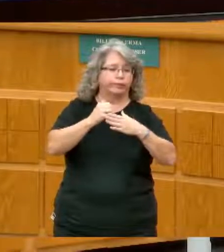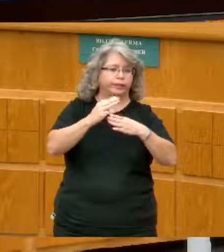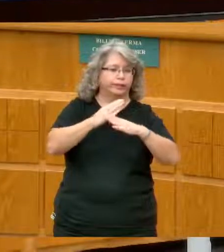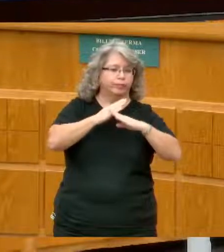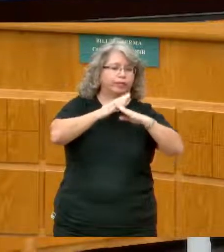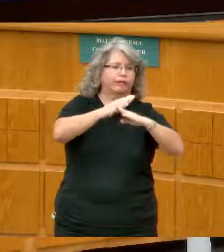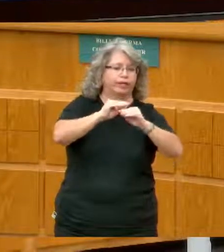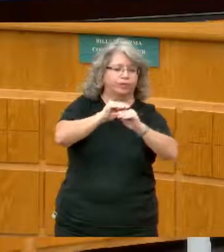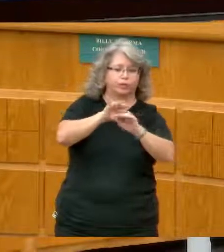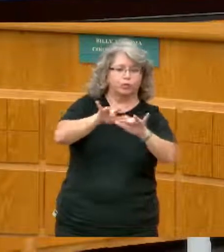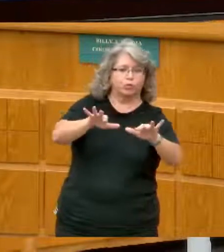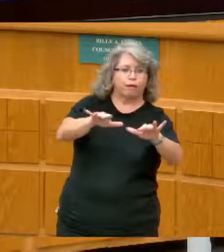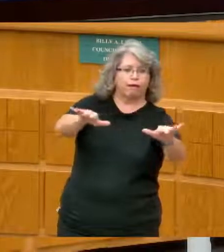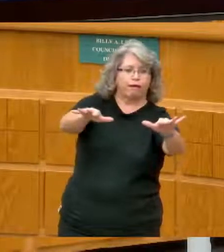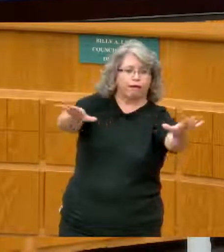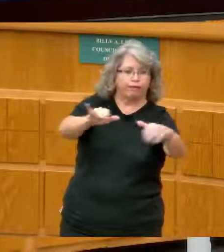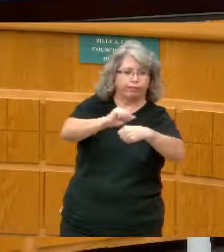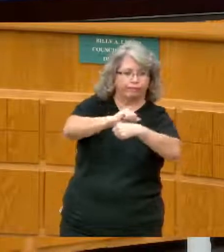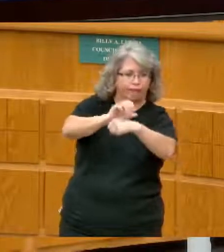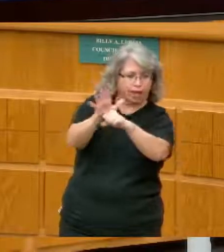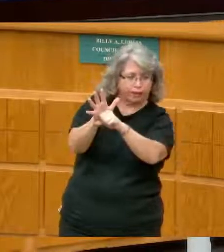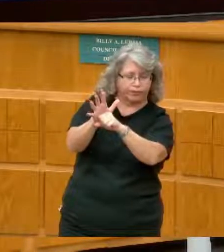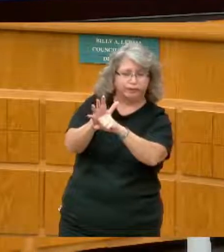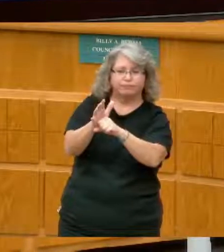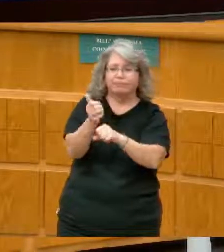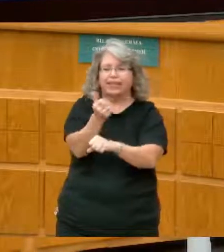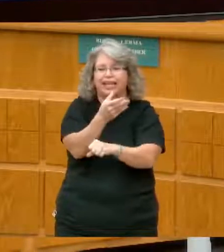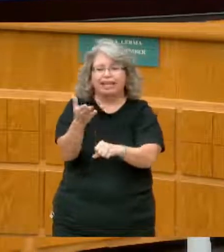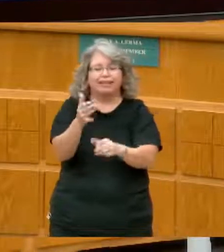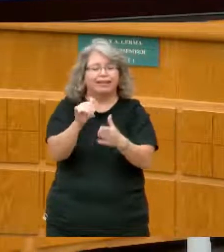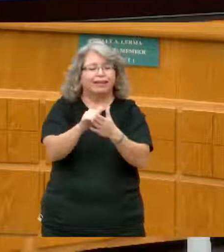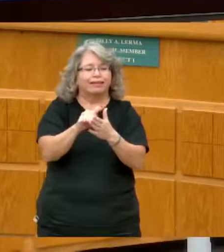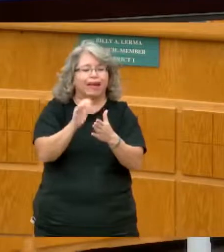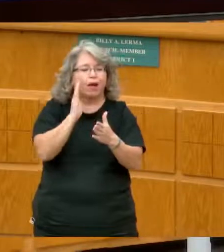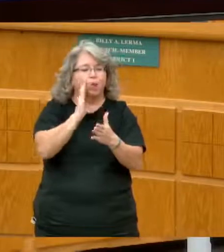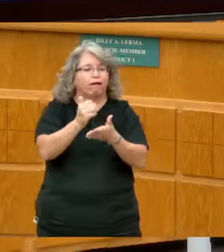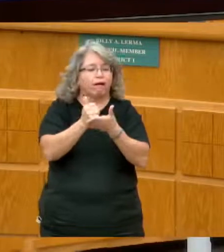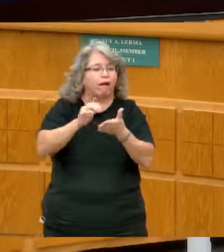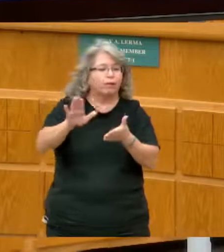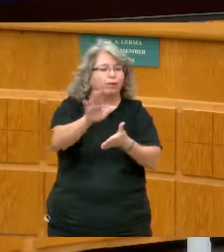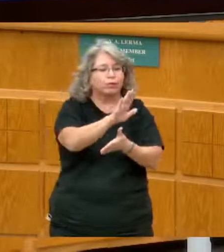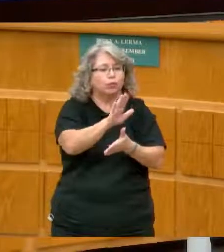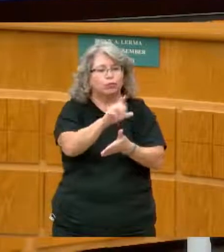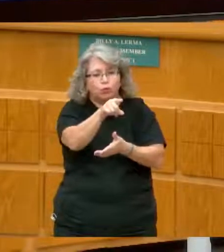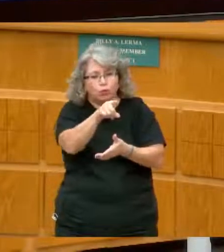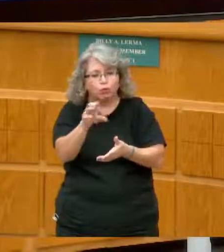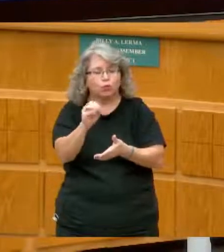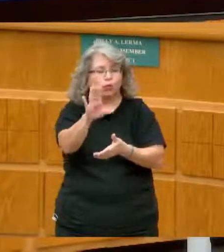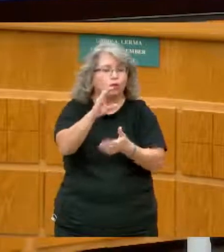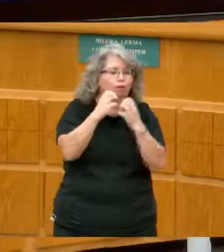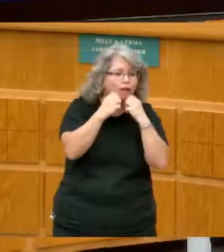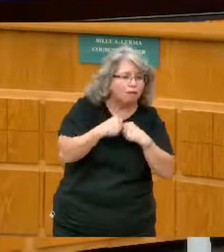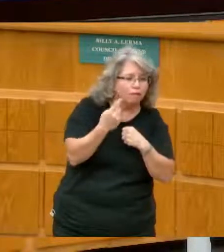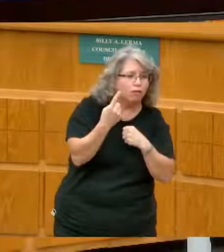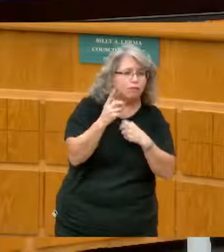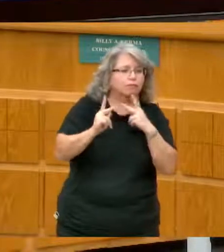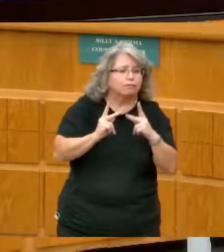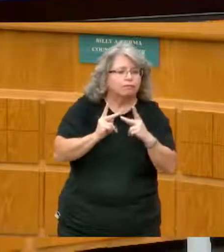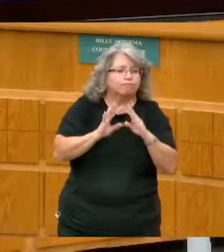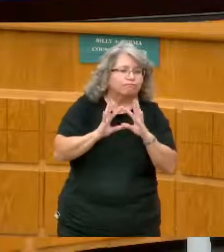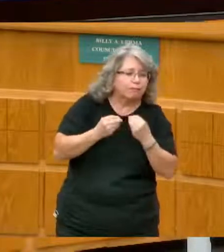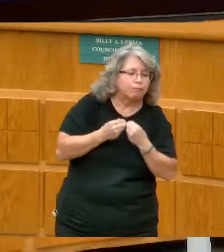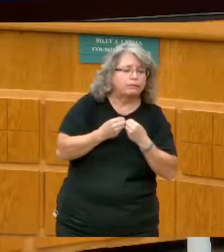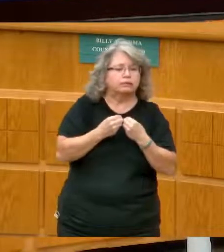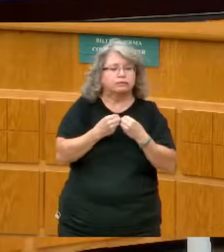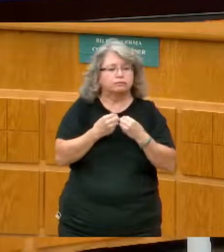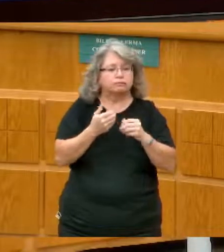keep yourself and your loved ones out of the hospitals is absolutely critical. Please keep in mind that many